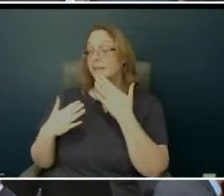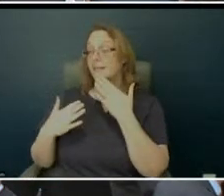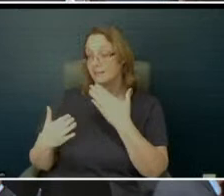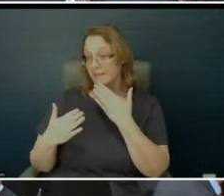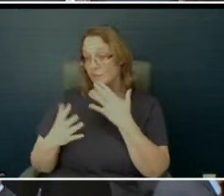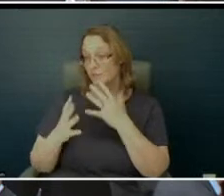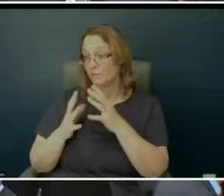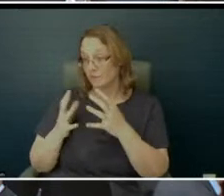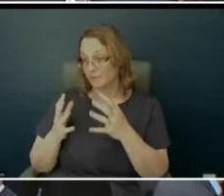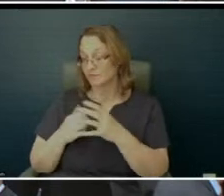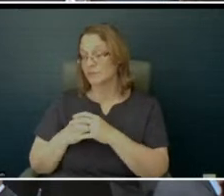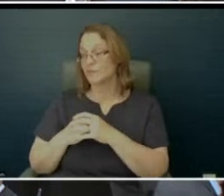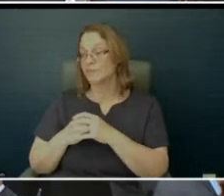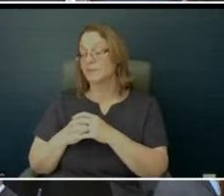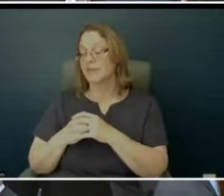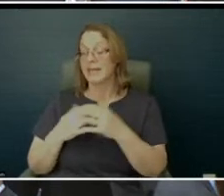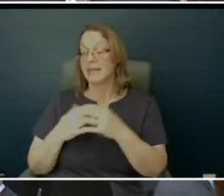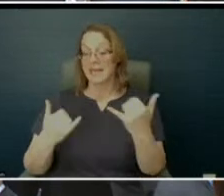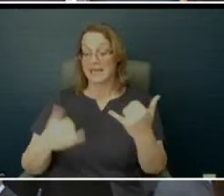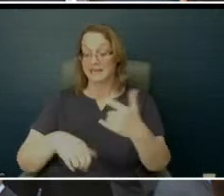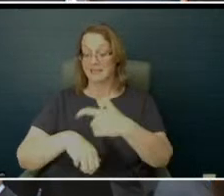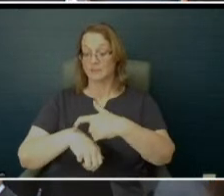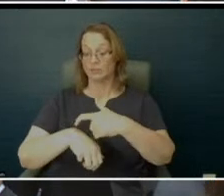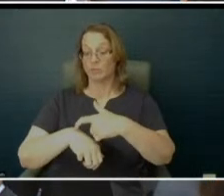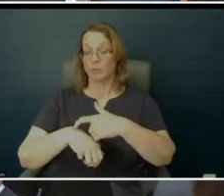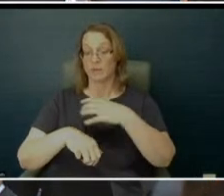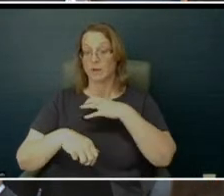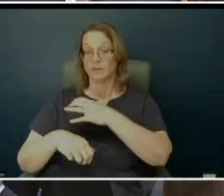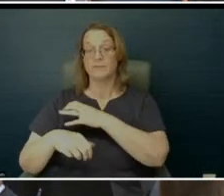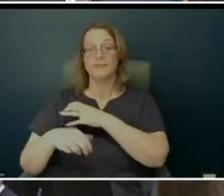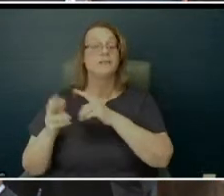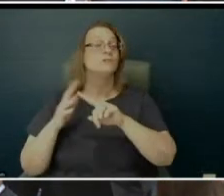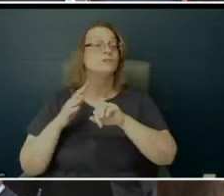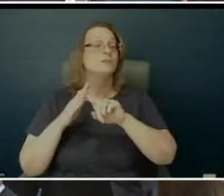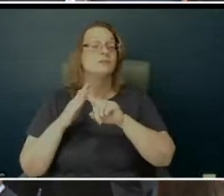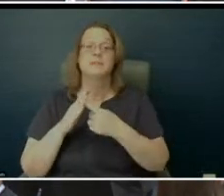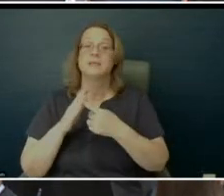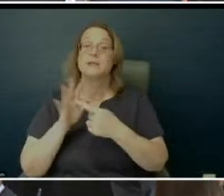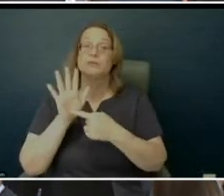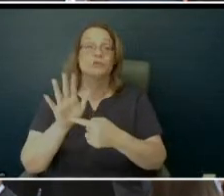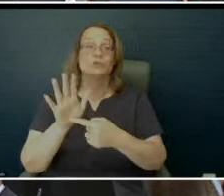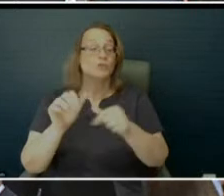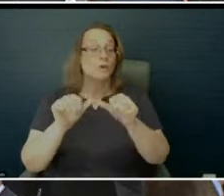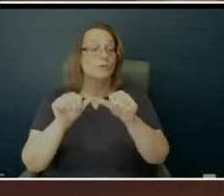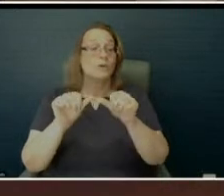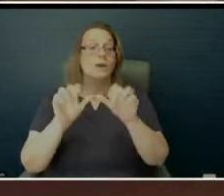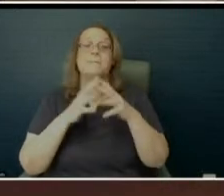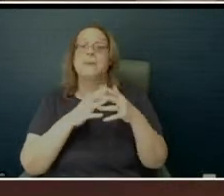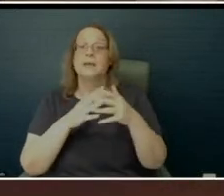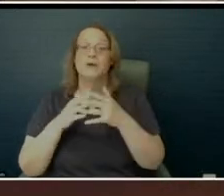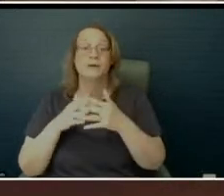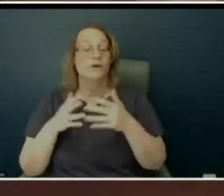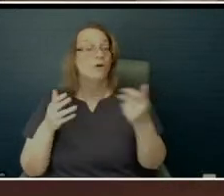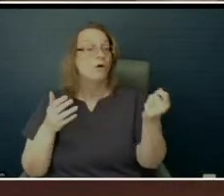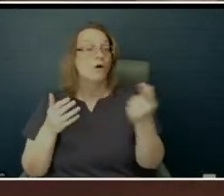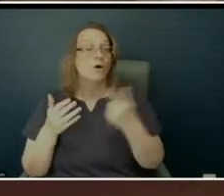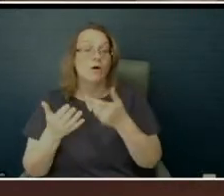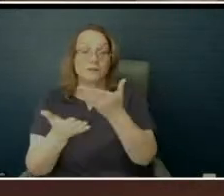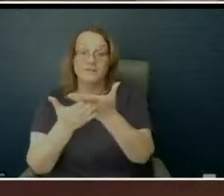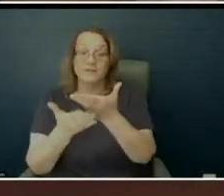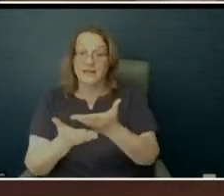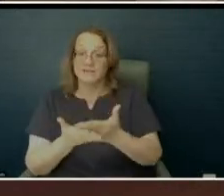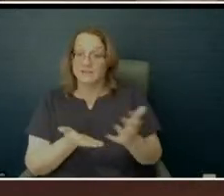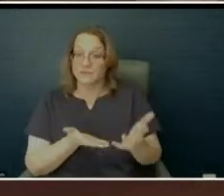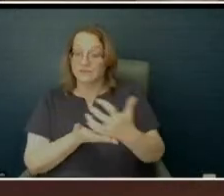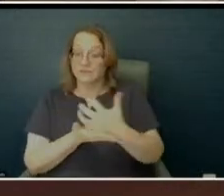point, our committee has just begun to show America the evidence that we have gathered. There is much more to come, both